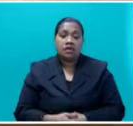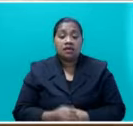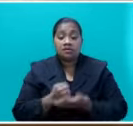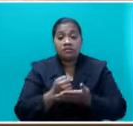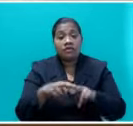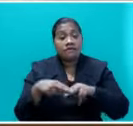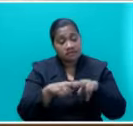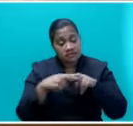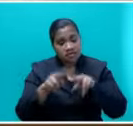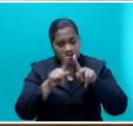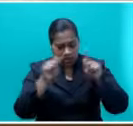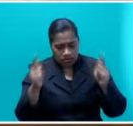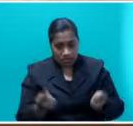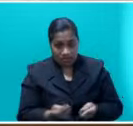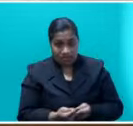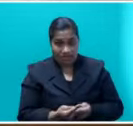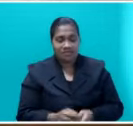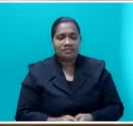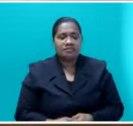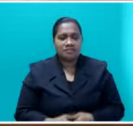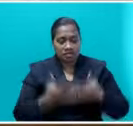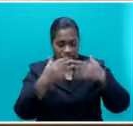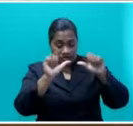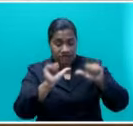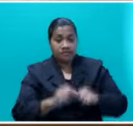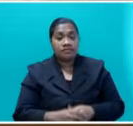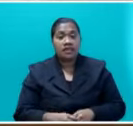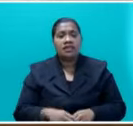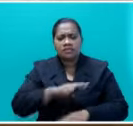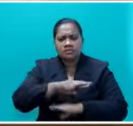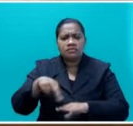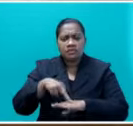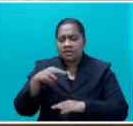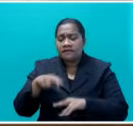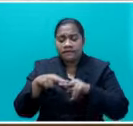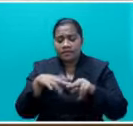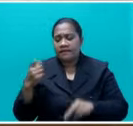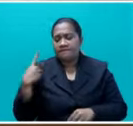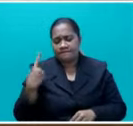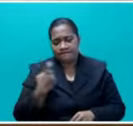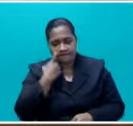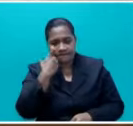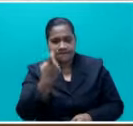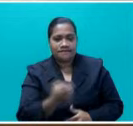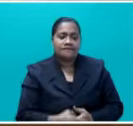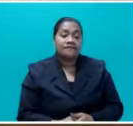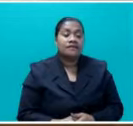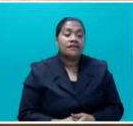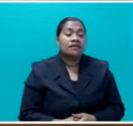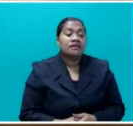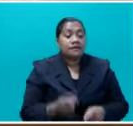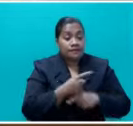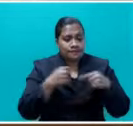leadership achievements, and a region which Fiji has a duty of care as the hub. We